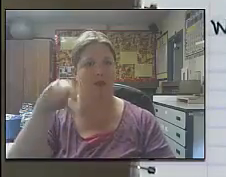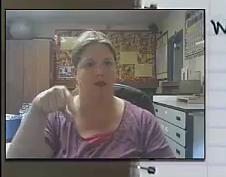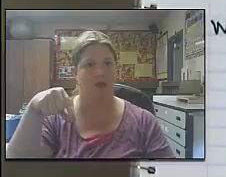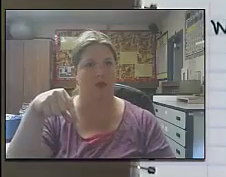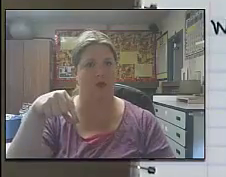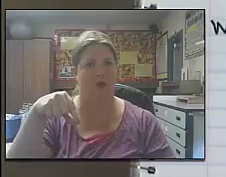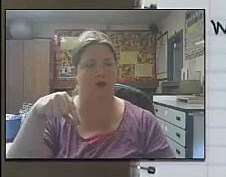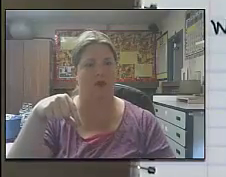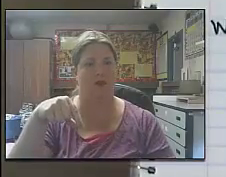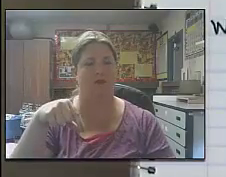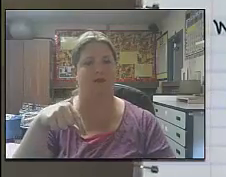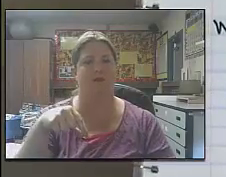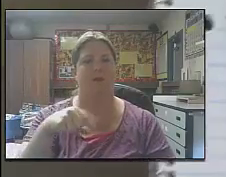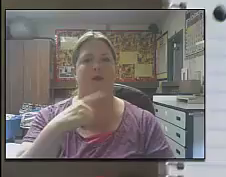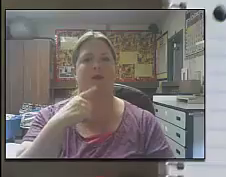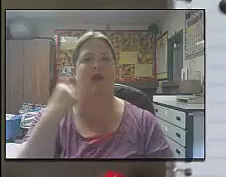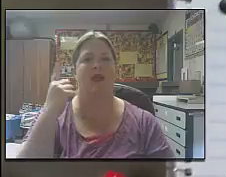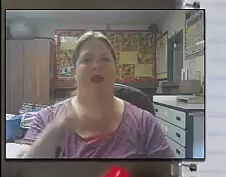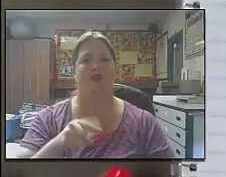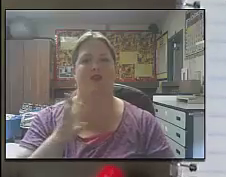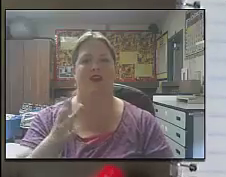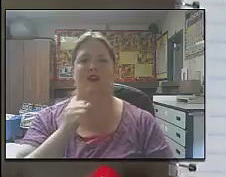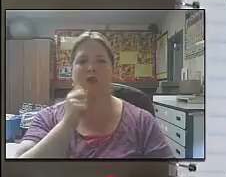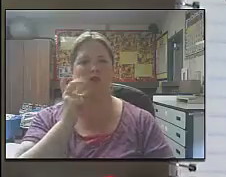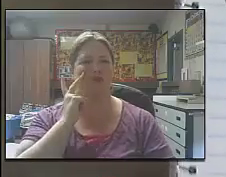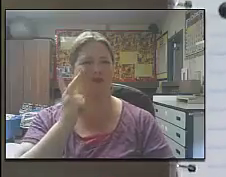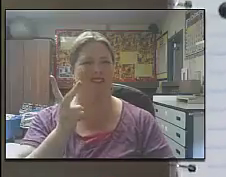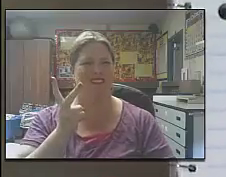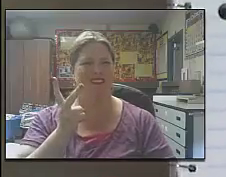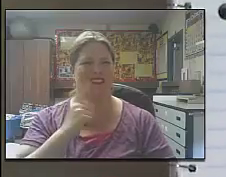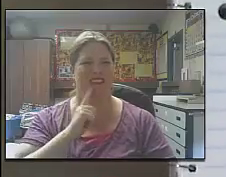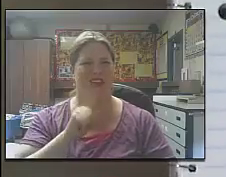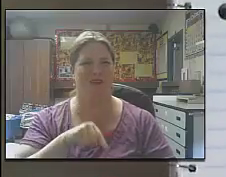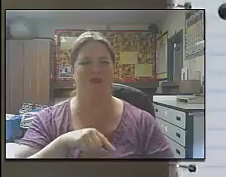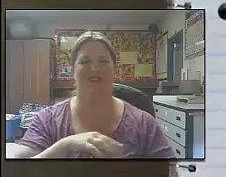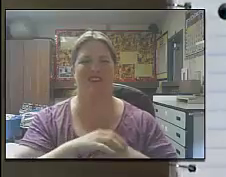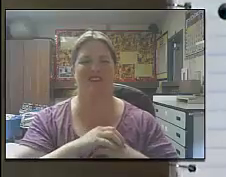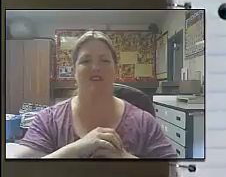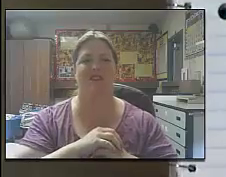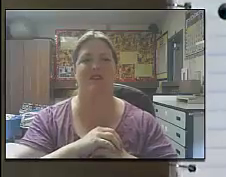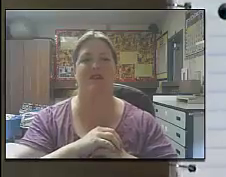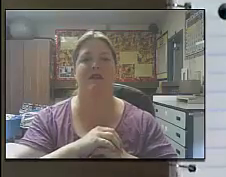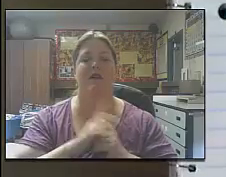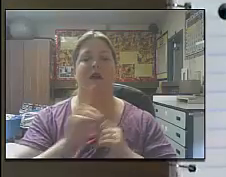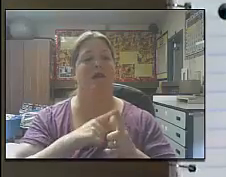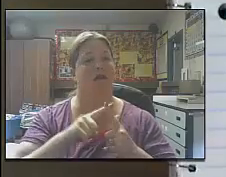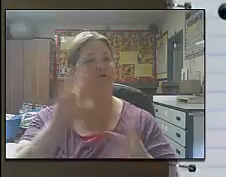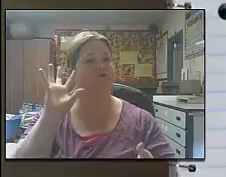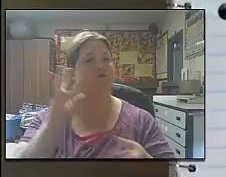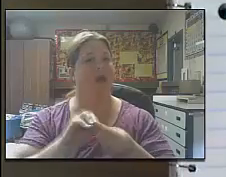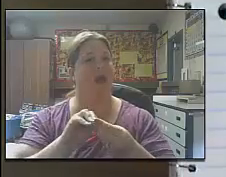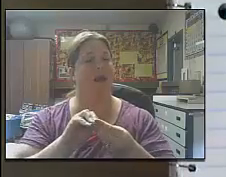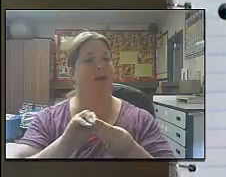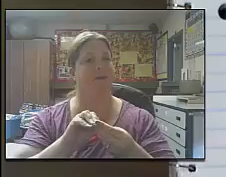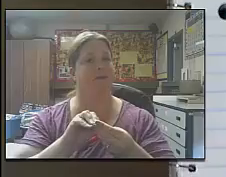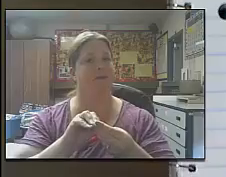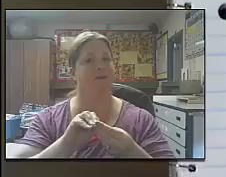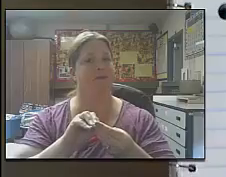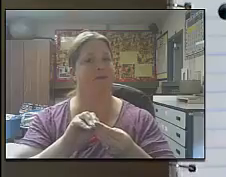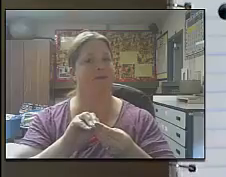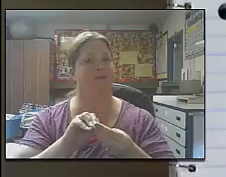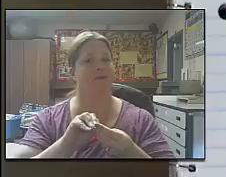just realized the answers are there. Don't want you to see those. And then add up those